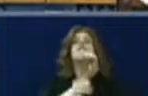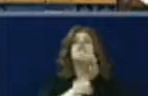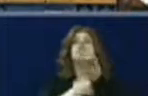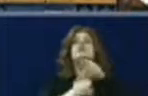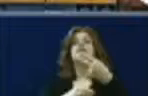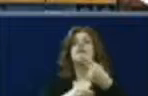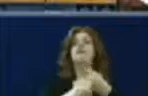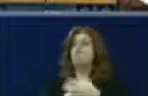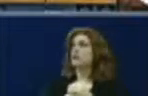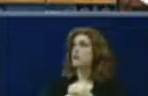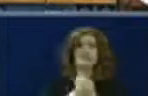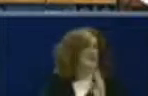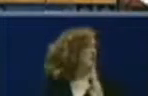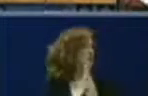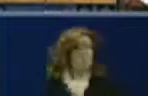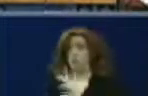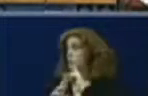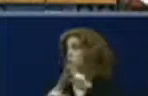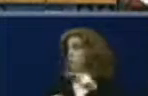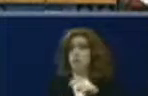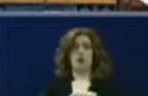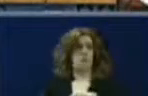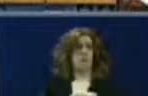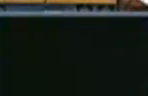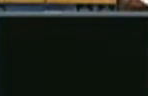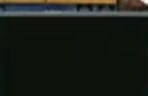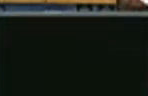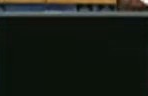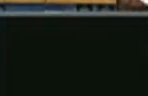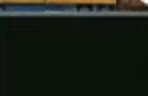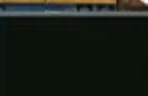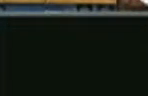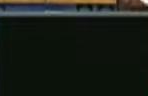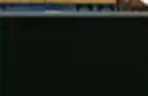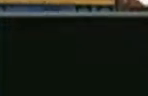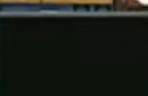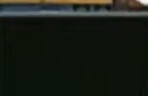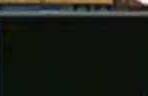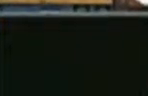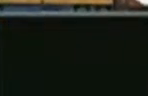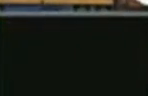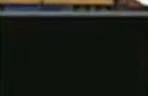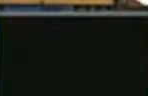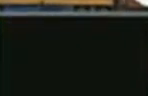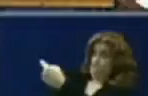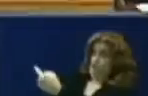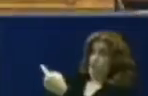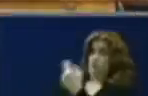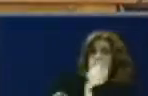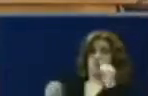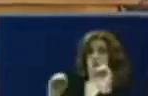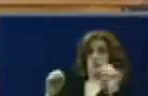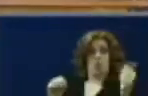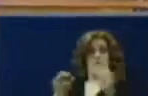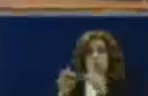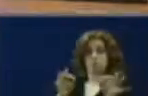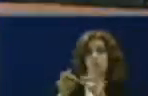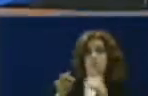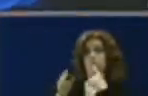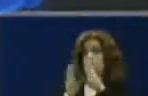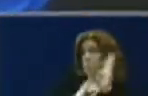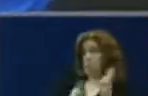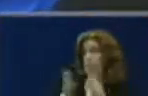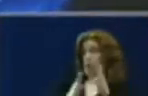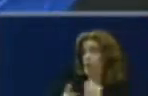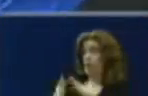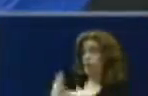Is this the board report time? No, we're going there next, but you can be first if there are no other comments on the planning calendar.